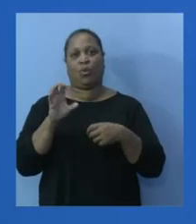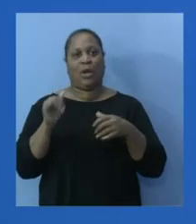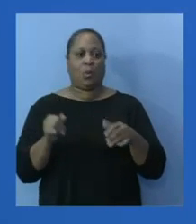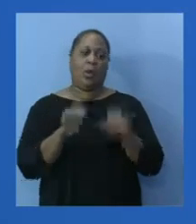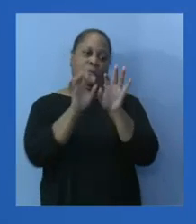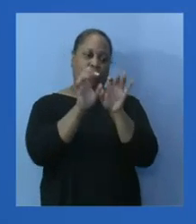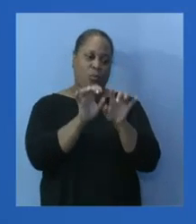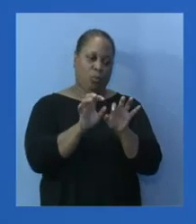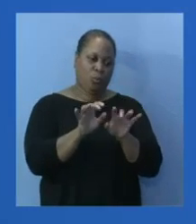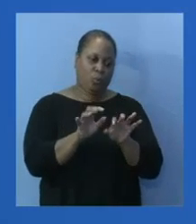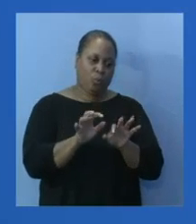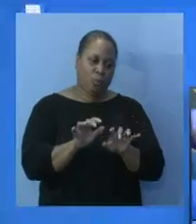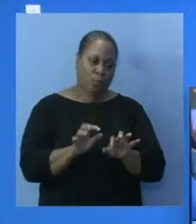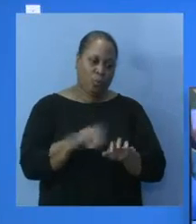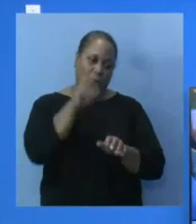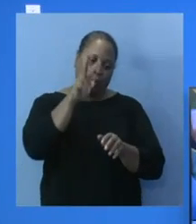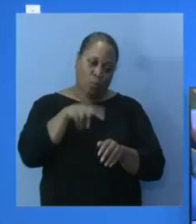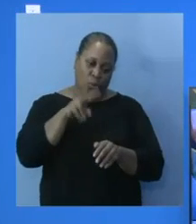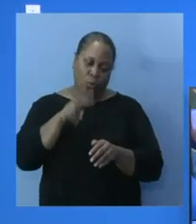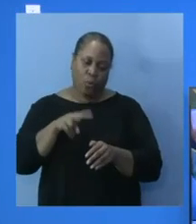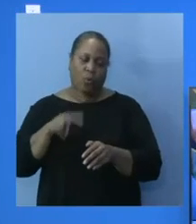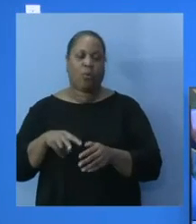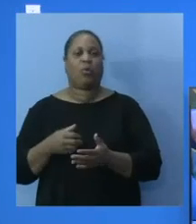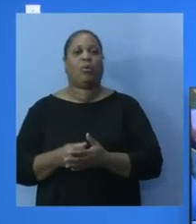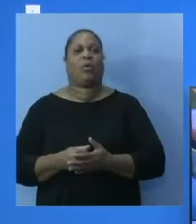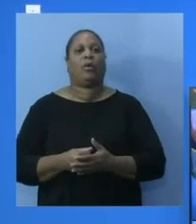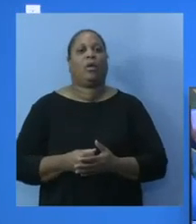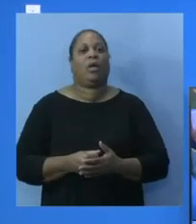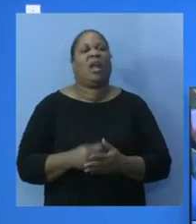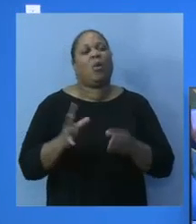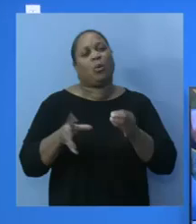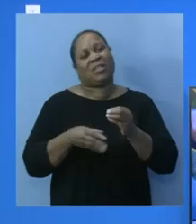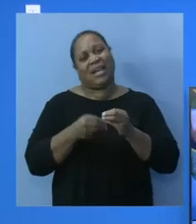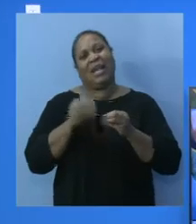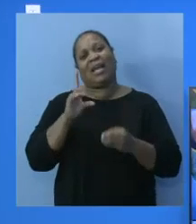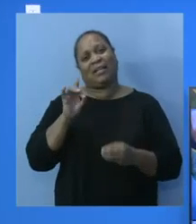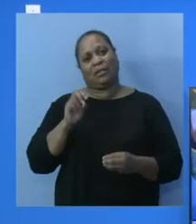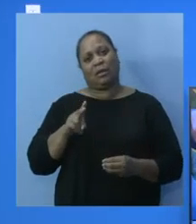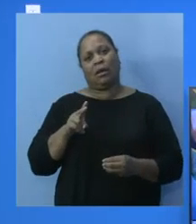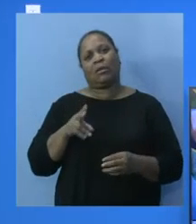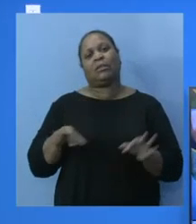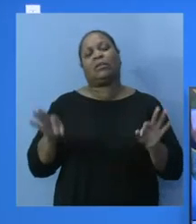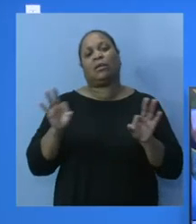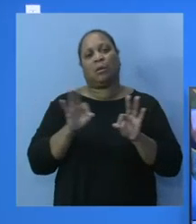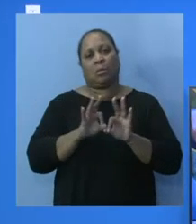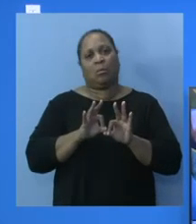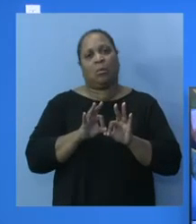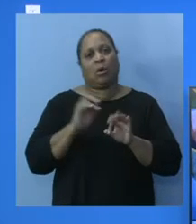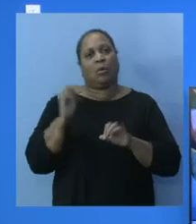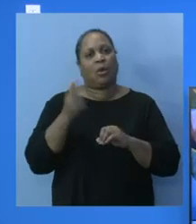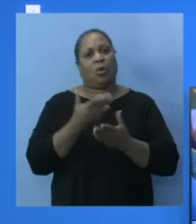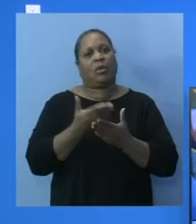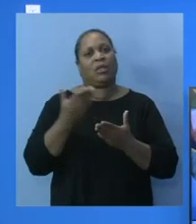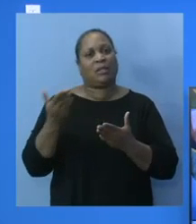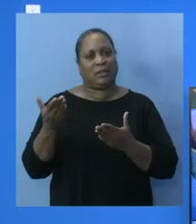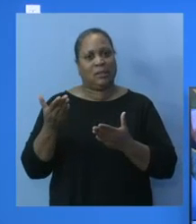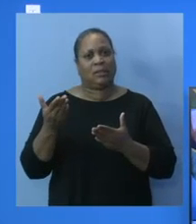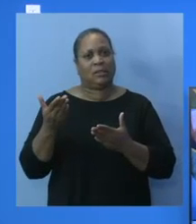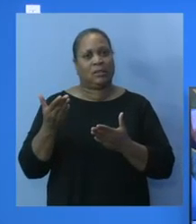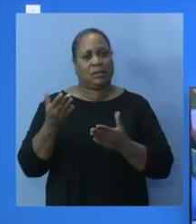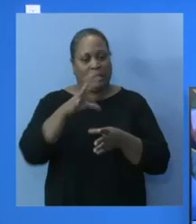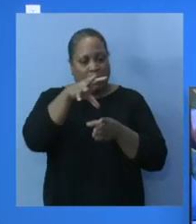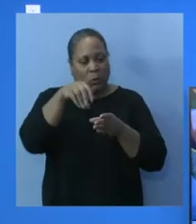exercise. Okay. If I just may add to Okay. that, Don, because I think that it's important, and it's important that we keep all of these things in context.